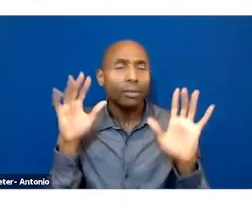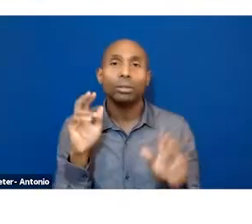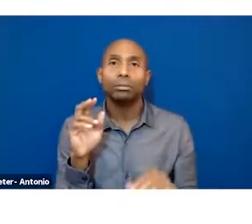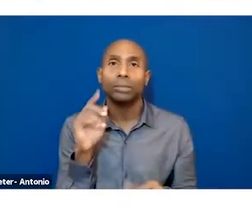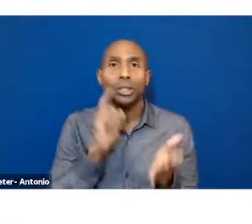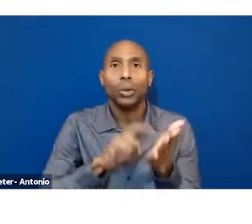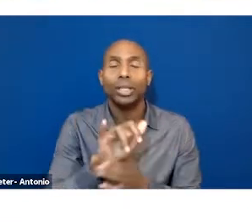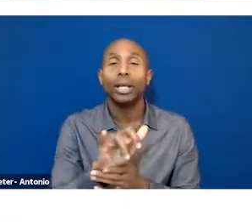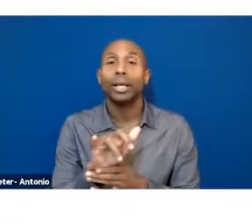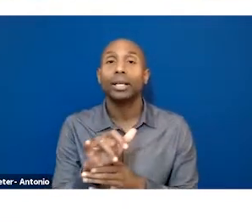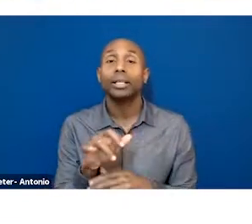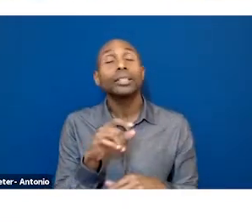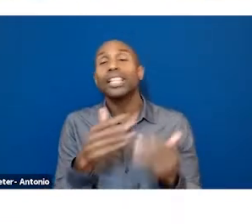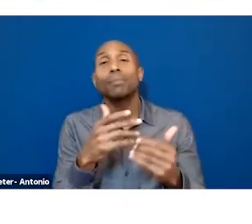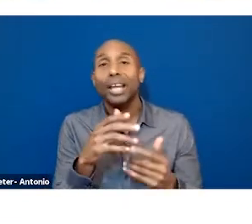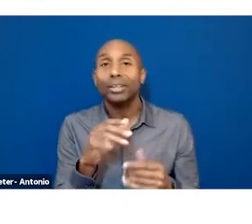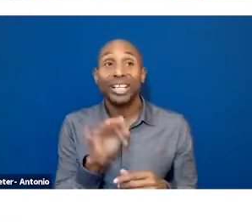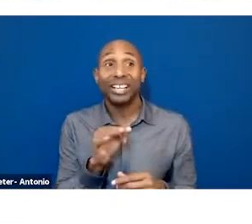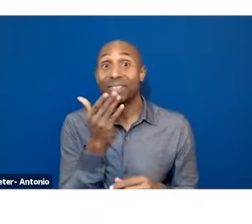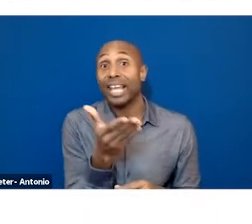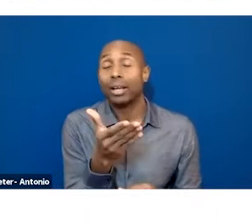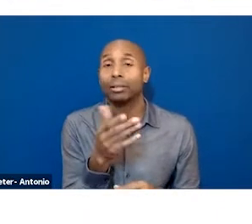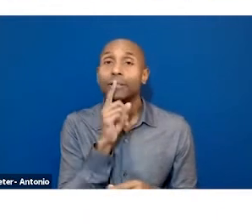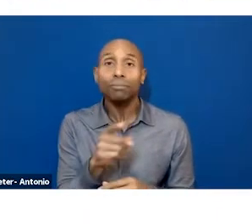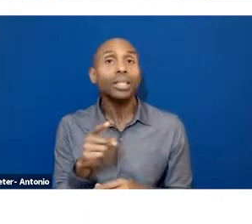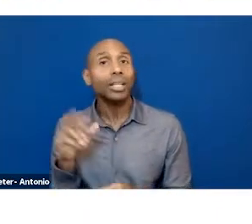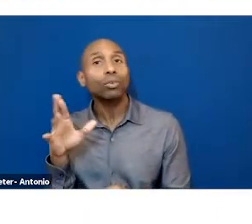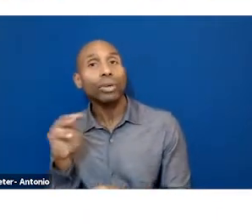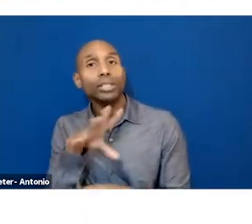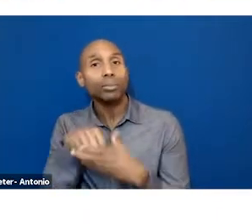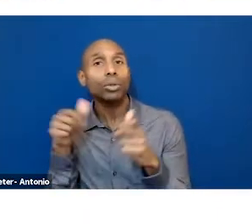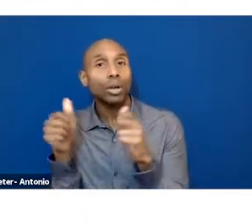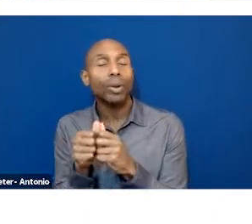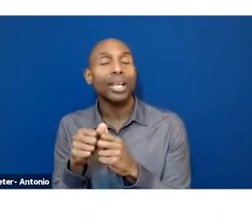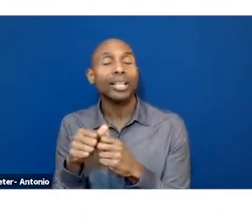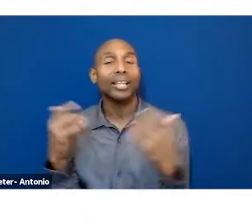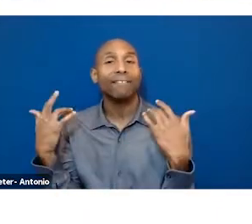ordinary, mundane, and often invisible feature of the global fashion system.